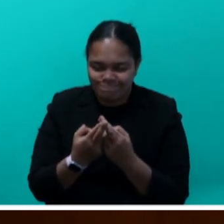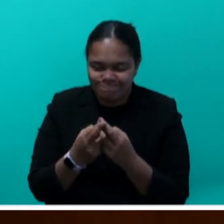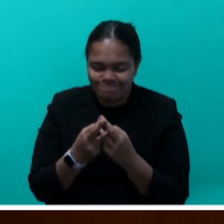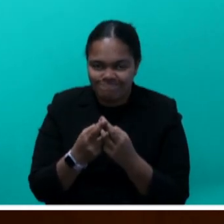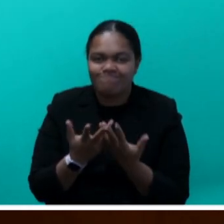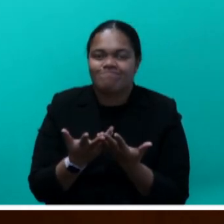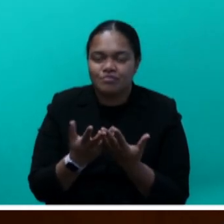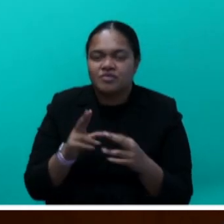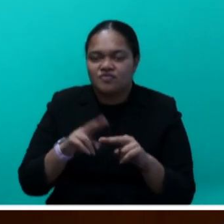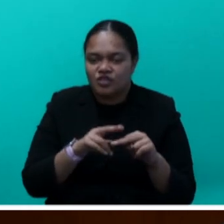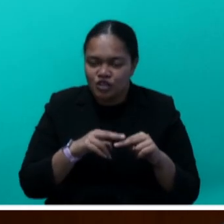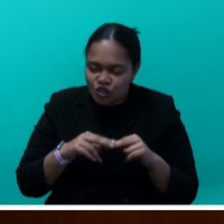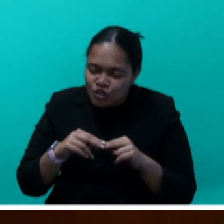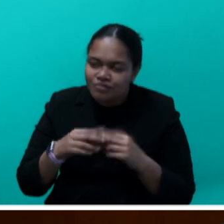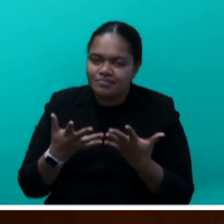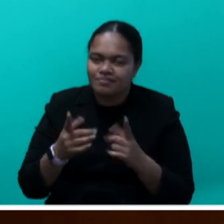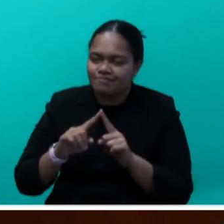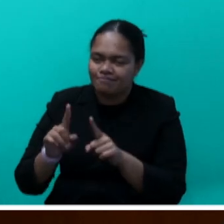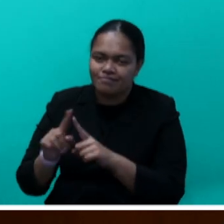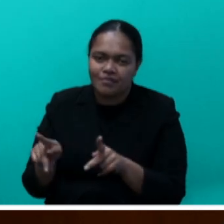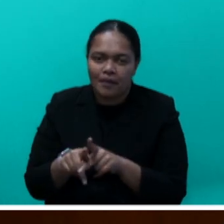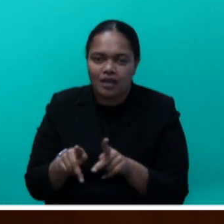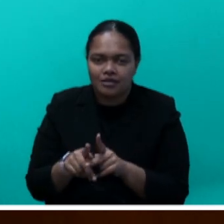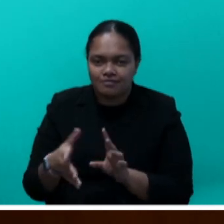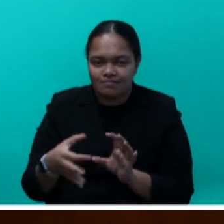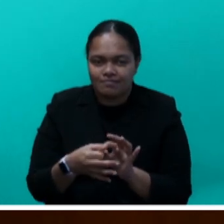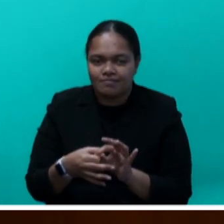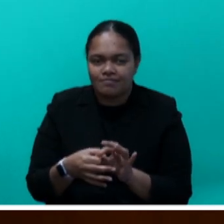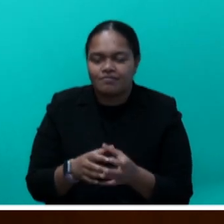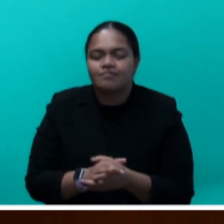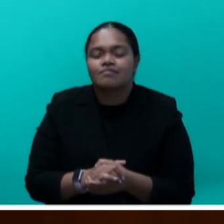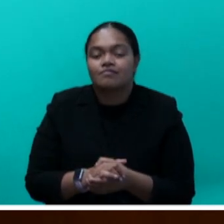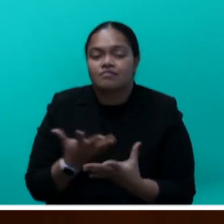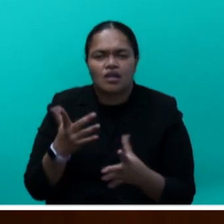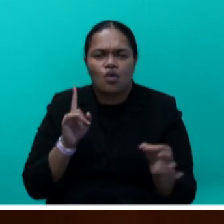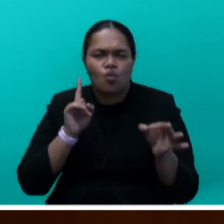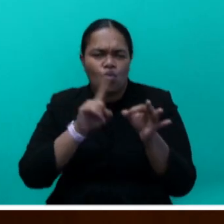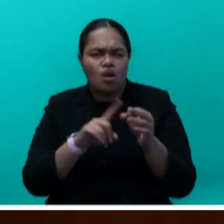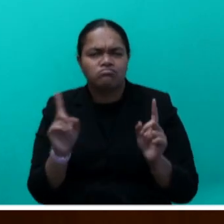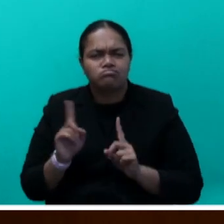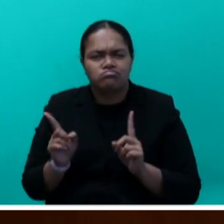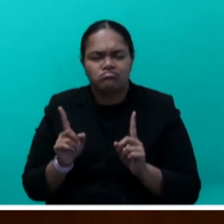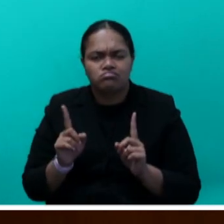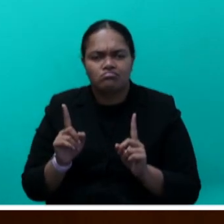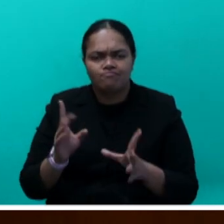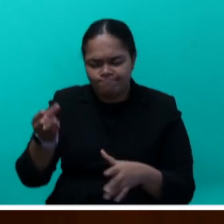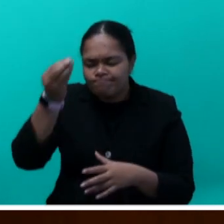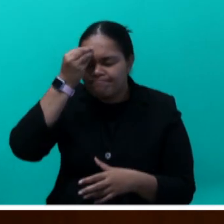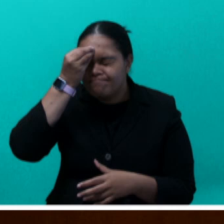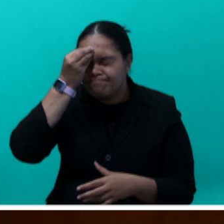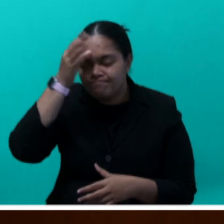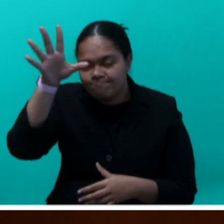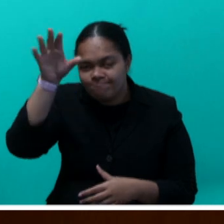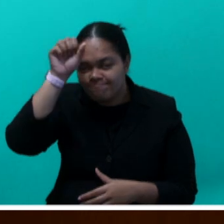Fiji's bilateral and multilateral development partners. The ultimate goal is to restore Fiji's